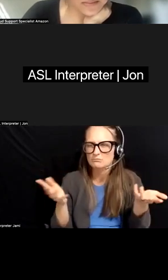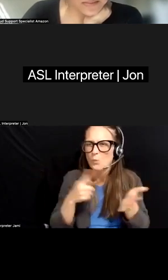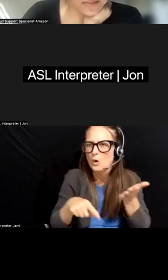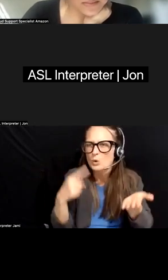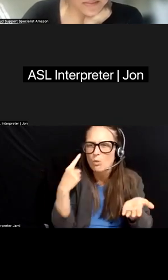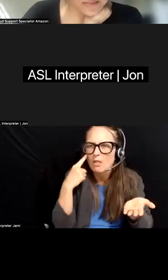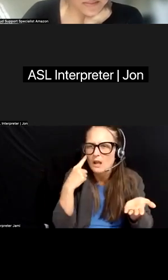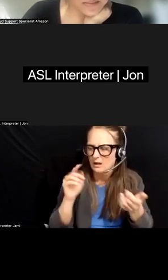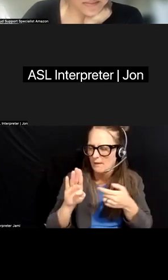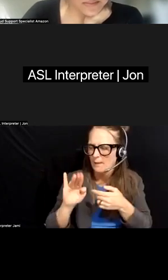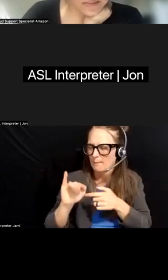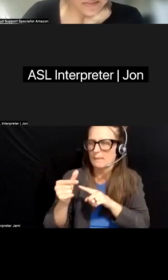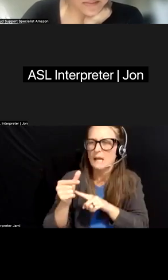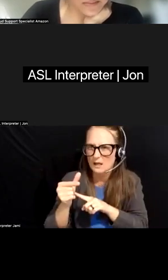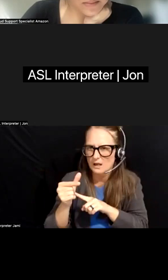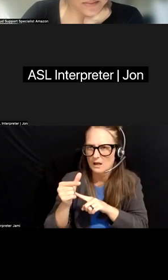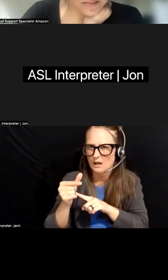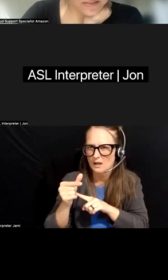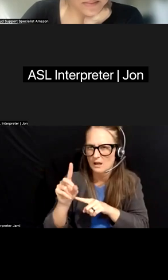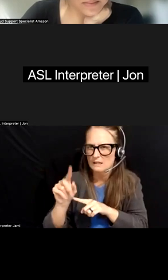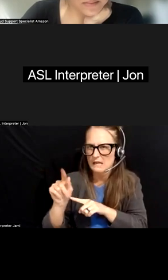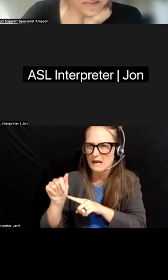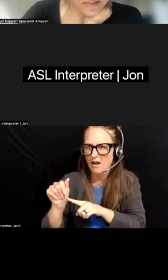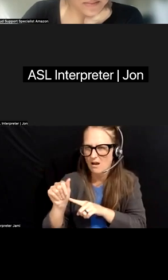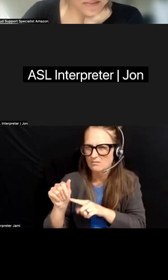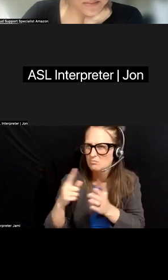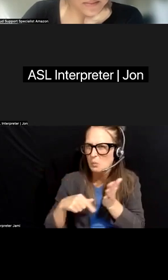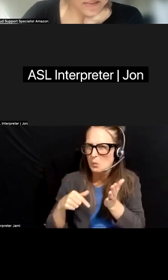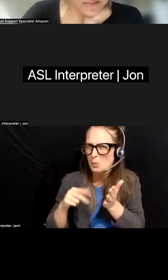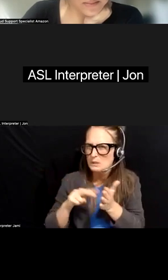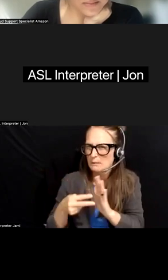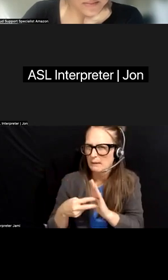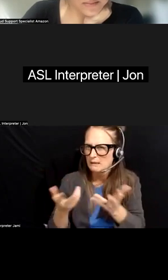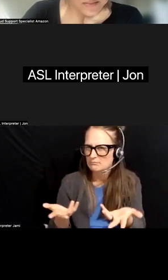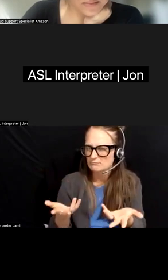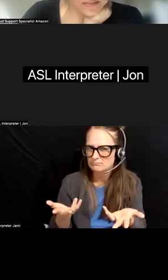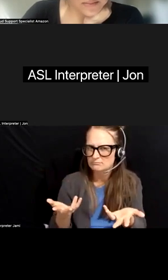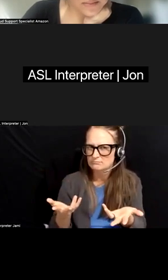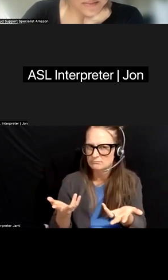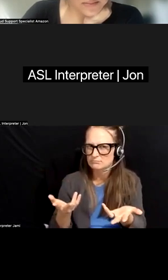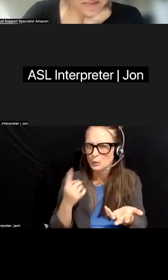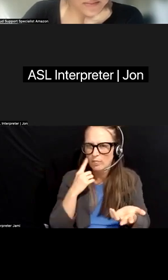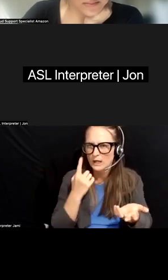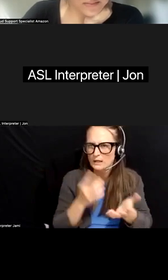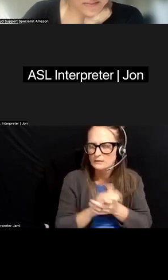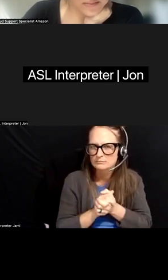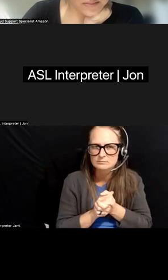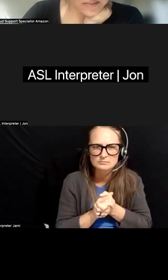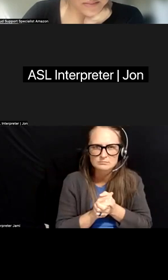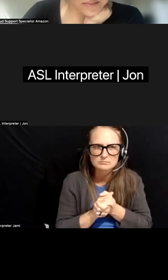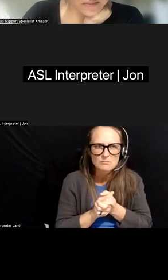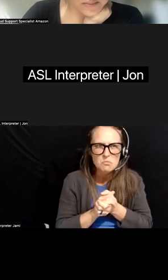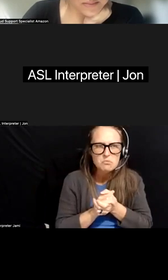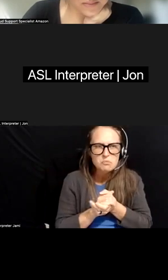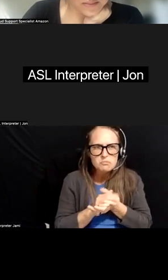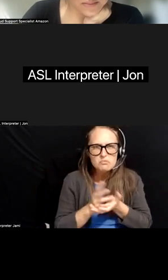the word big means in lots of data? So originally we were just